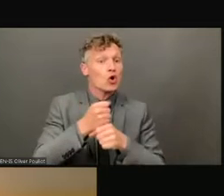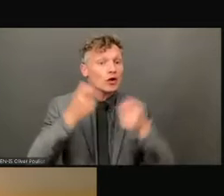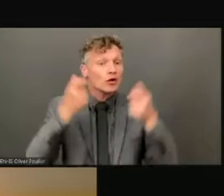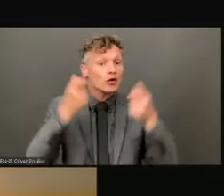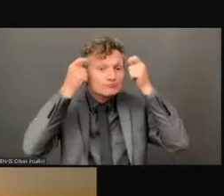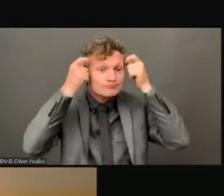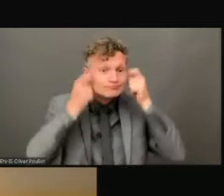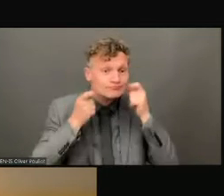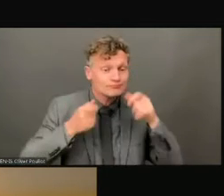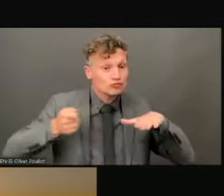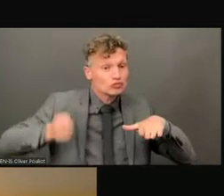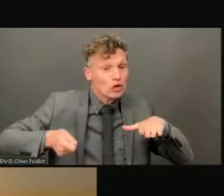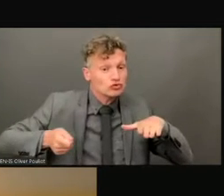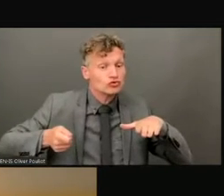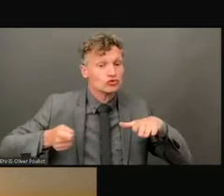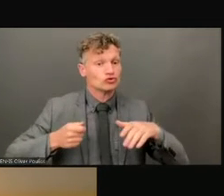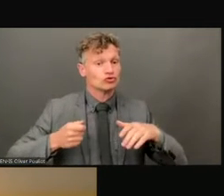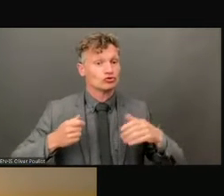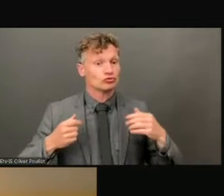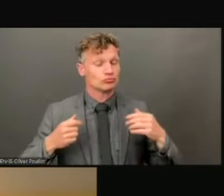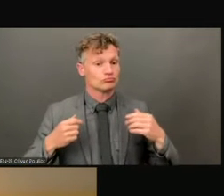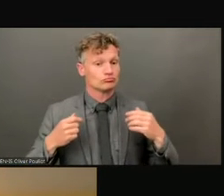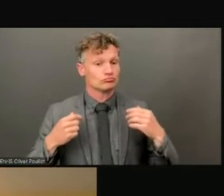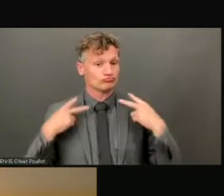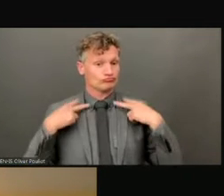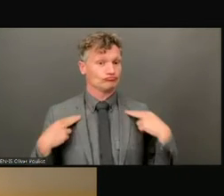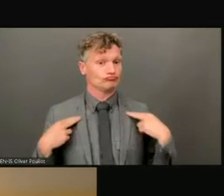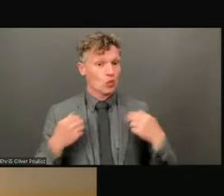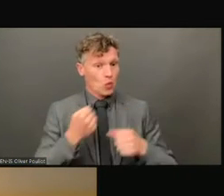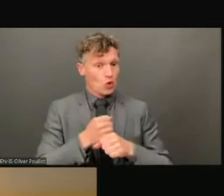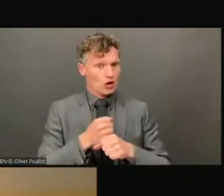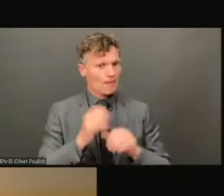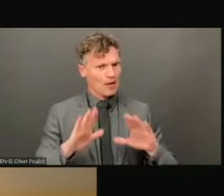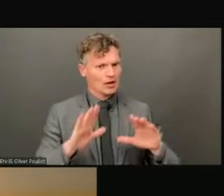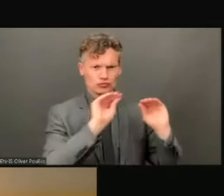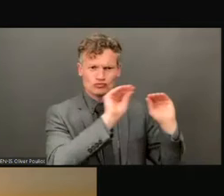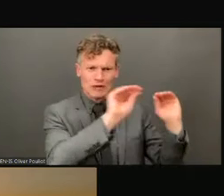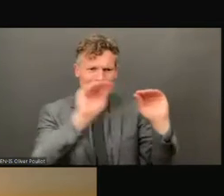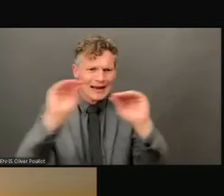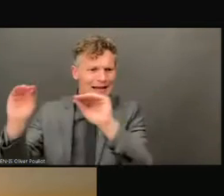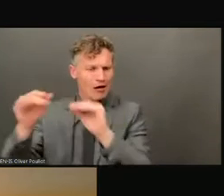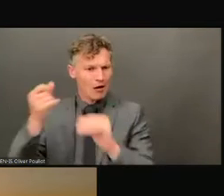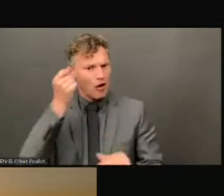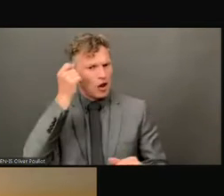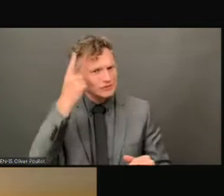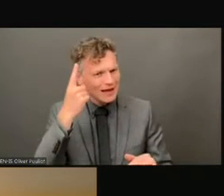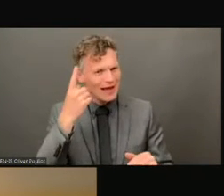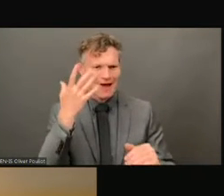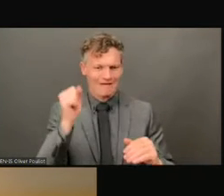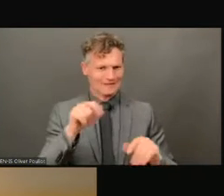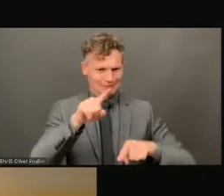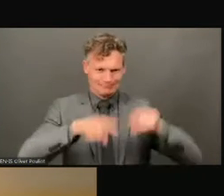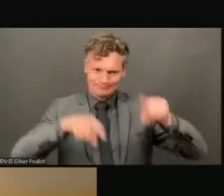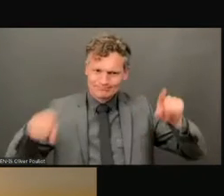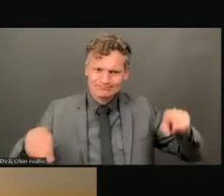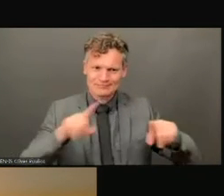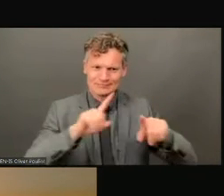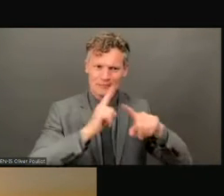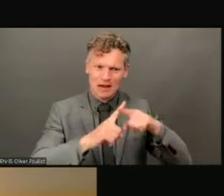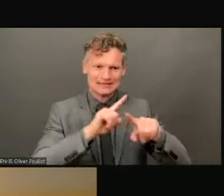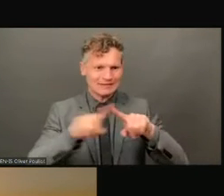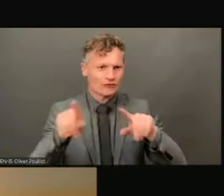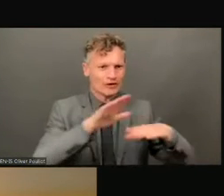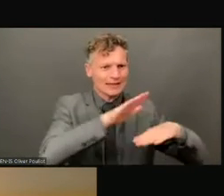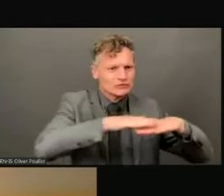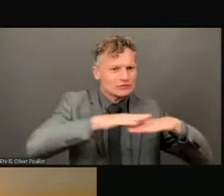able to bear in mind the diversity of older persons and the intersectionality of the group. We have also seen during the pandemic that the